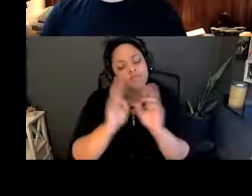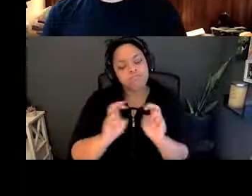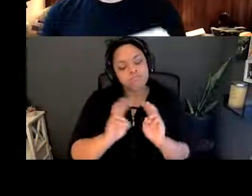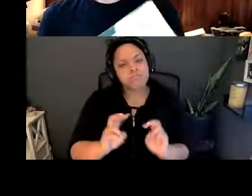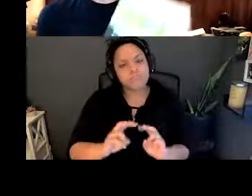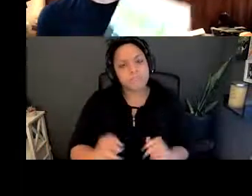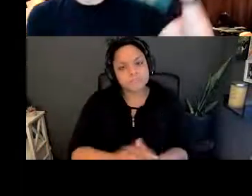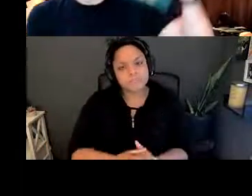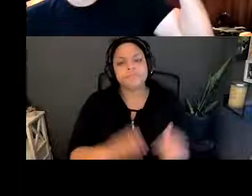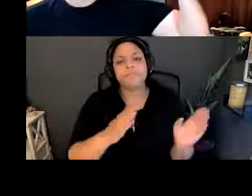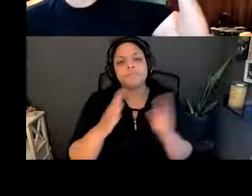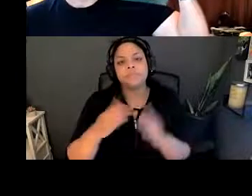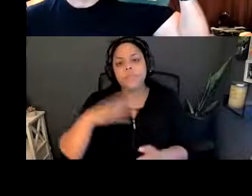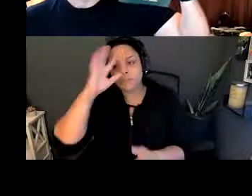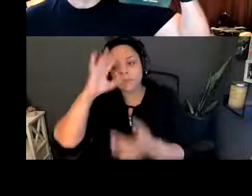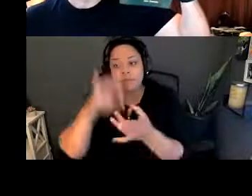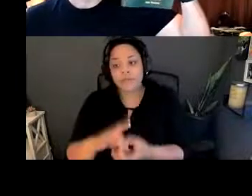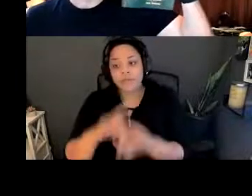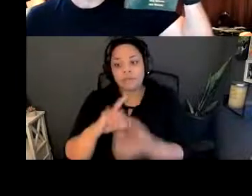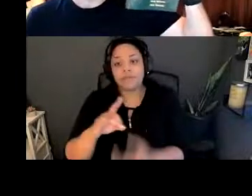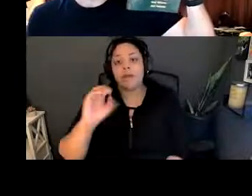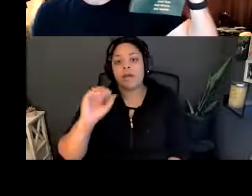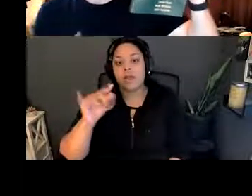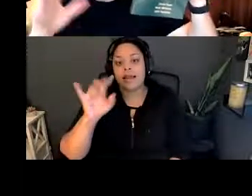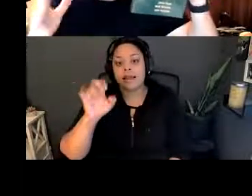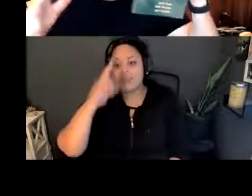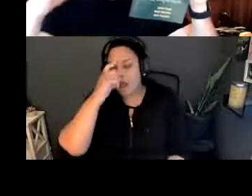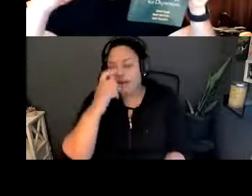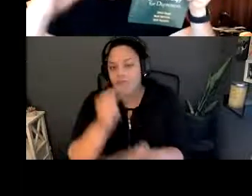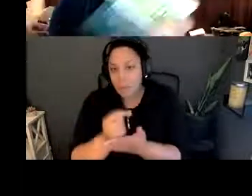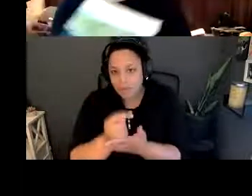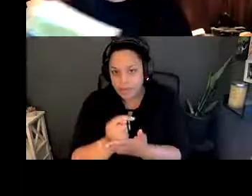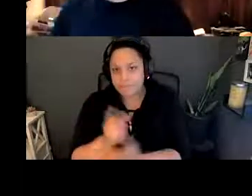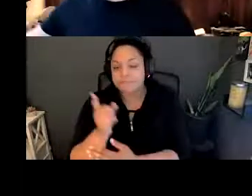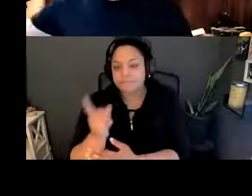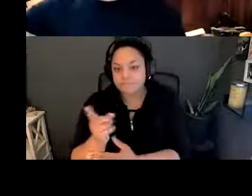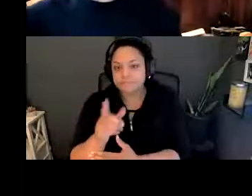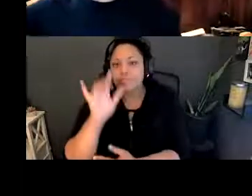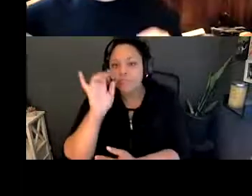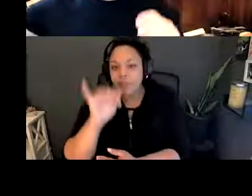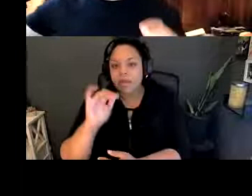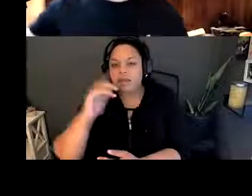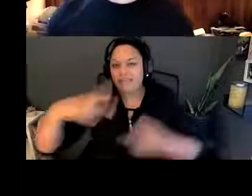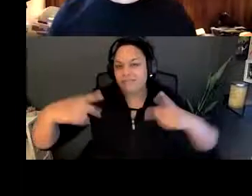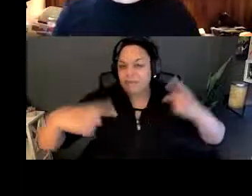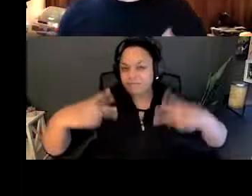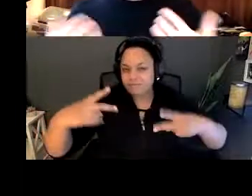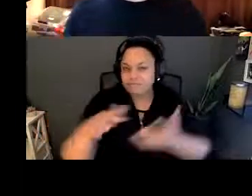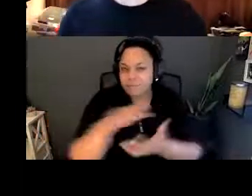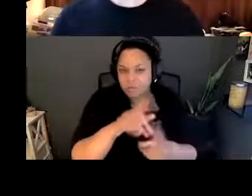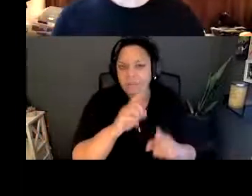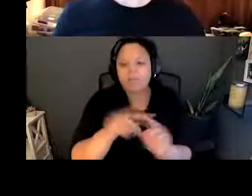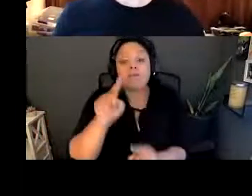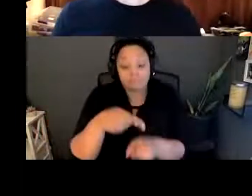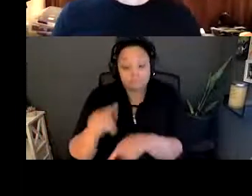the mindfulness-based cognitive therapy, right? And that's where it kind of blends the two. But in just mindfulness alone,